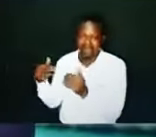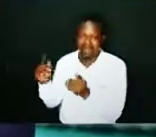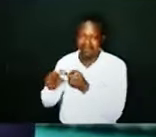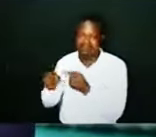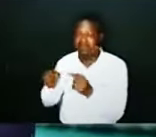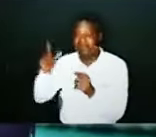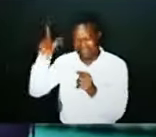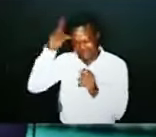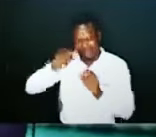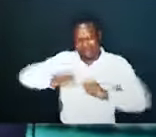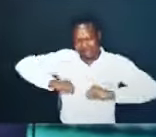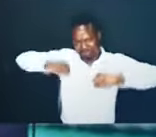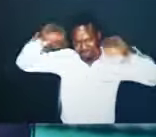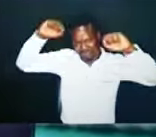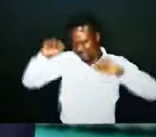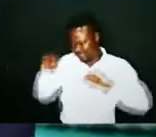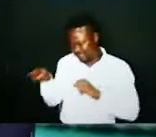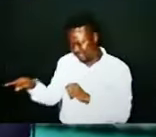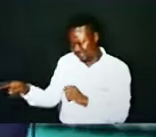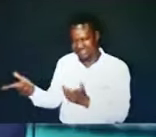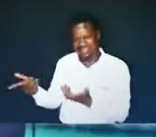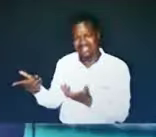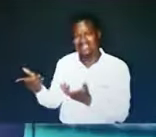against Goliath.